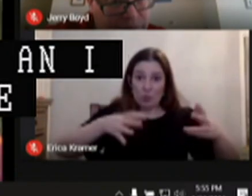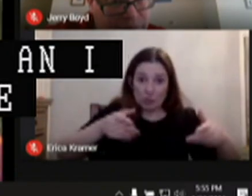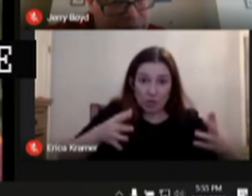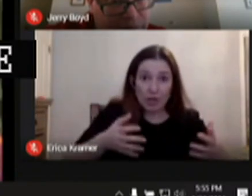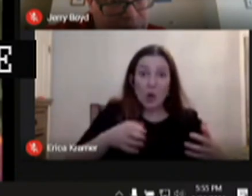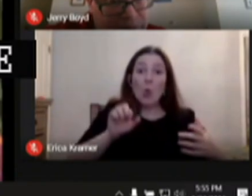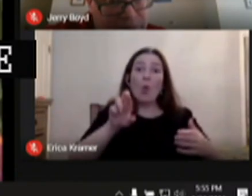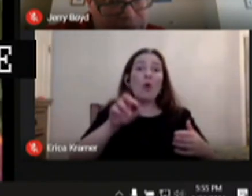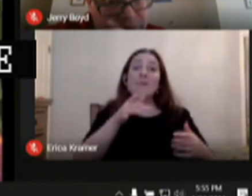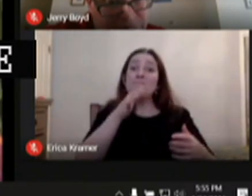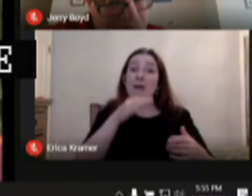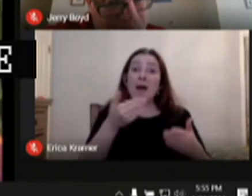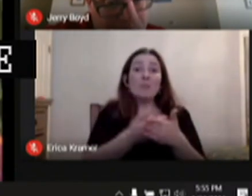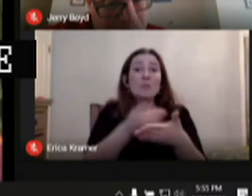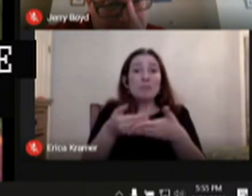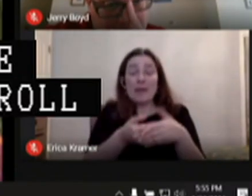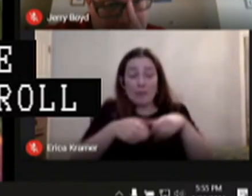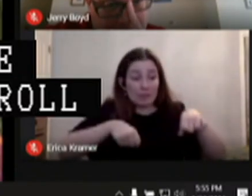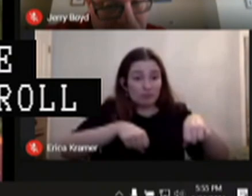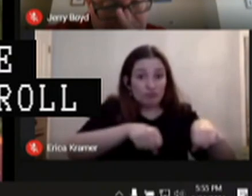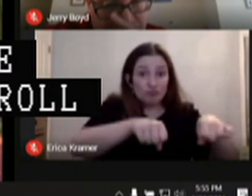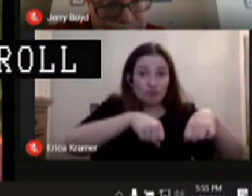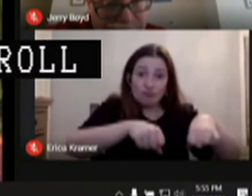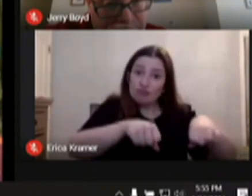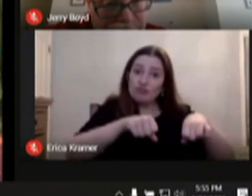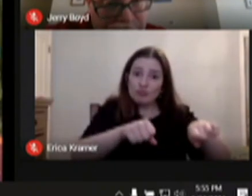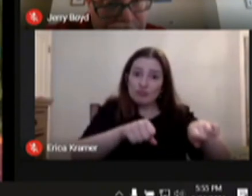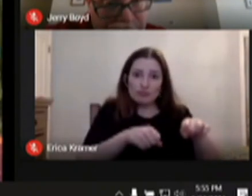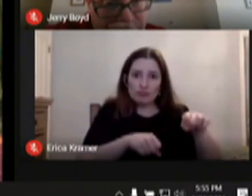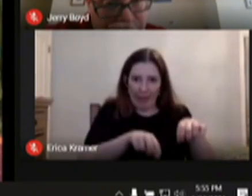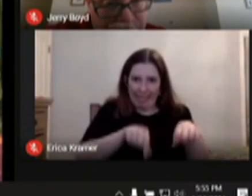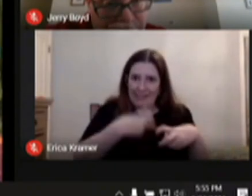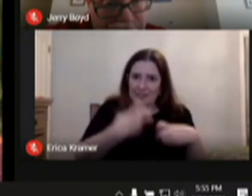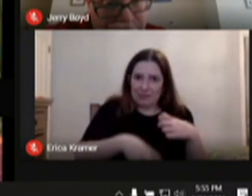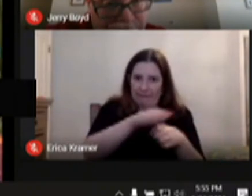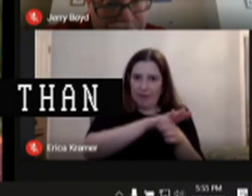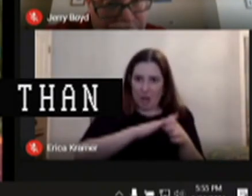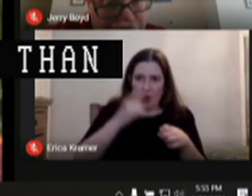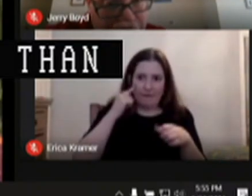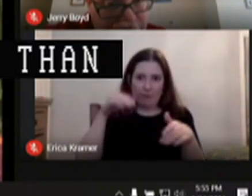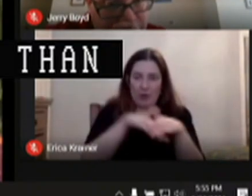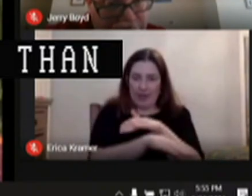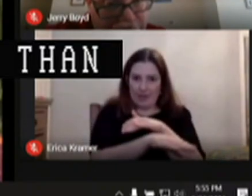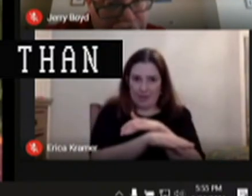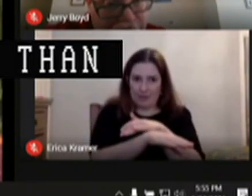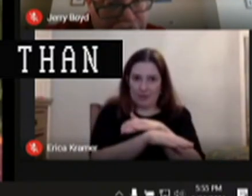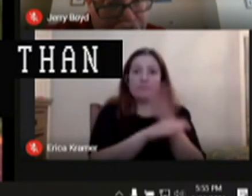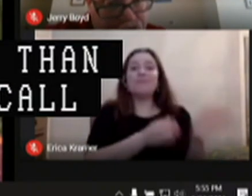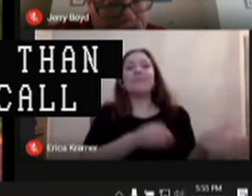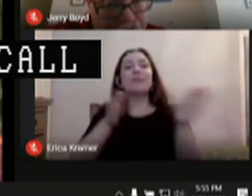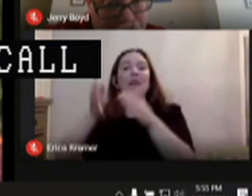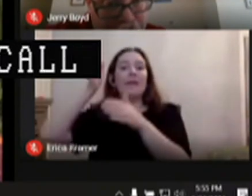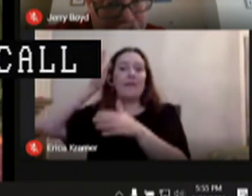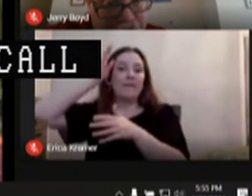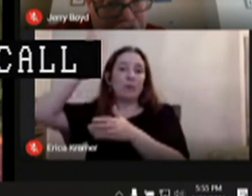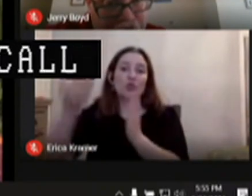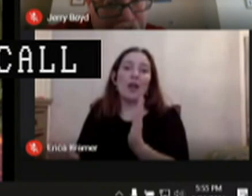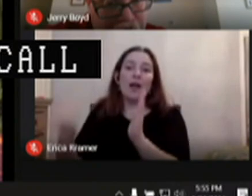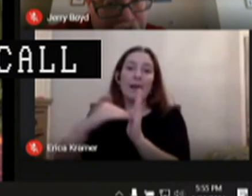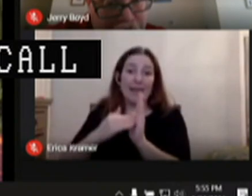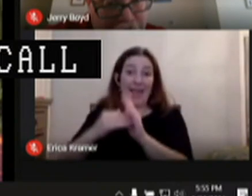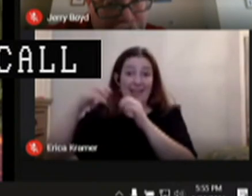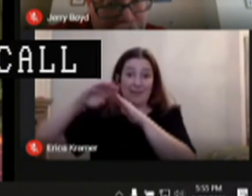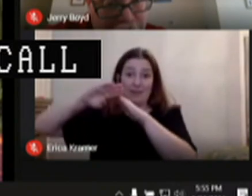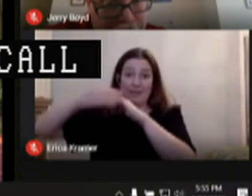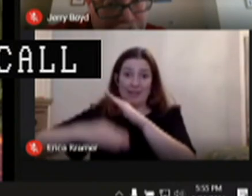strollers. And the future is that less than 5% sloped walkway that we call the Hanover Promenade. It incorporates some of the